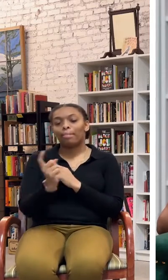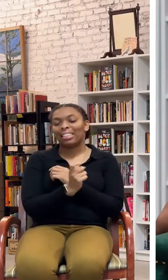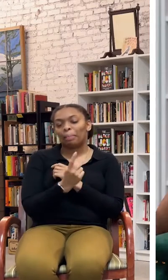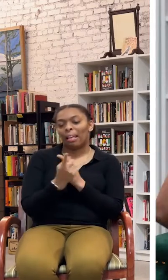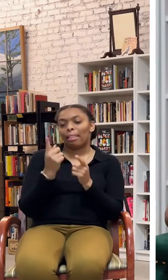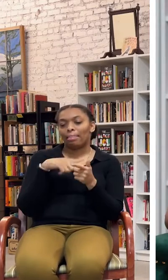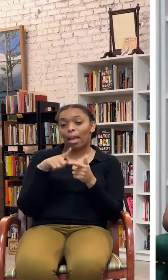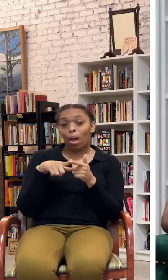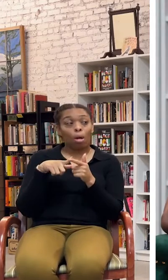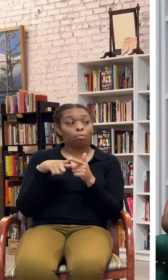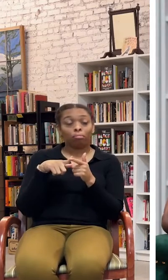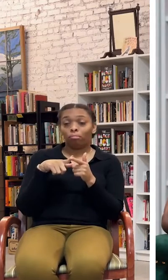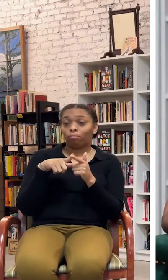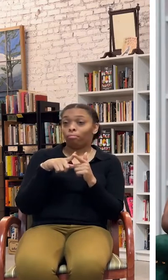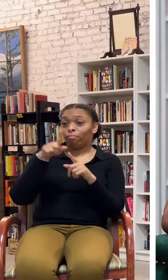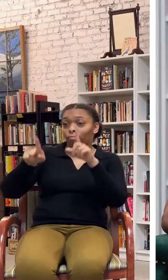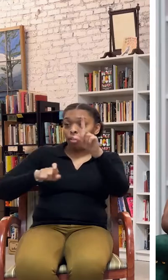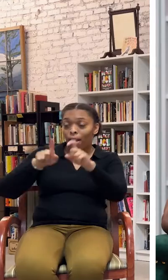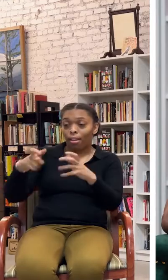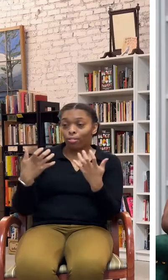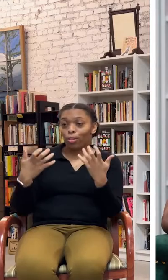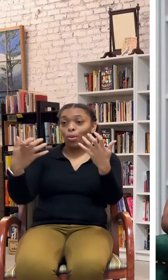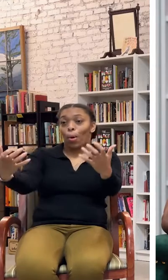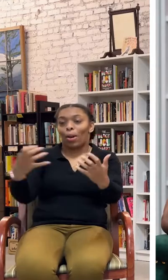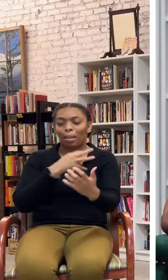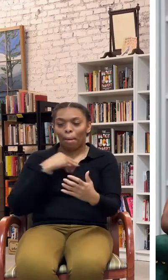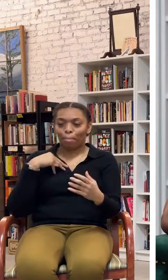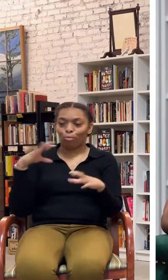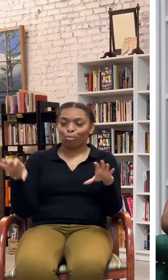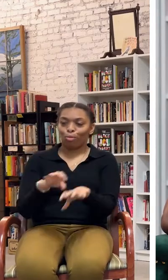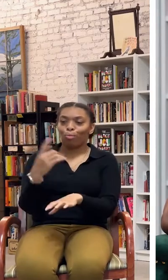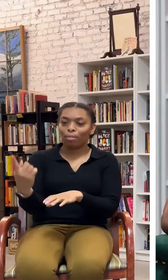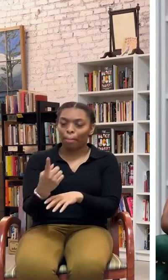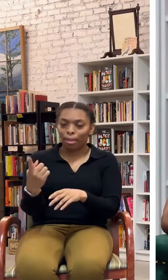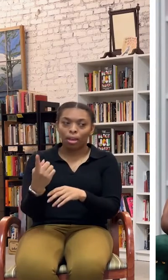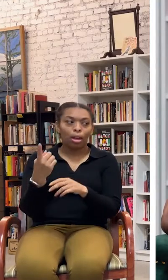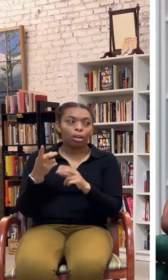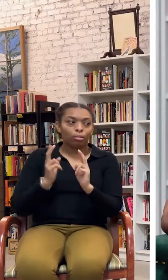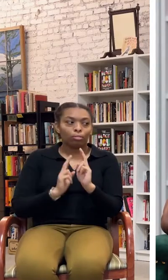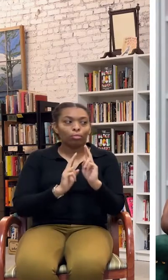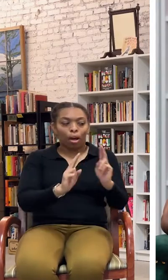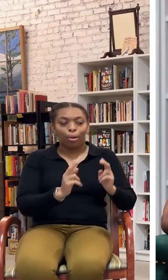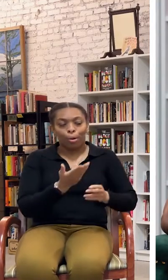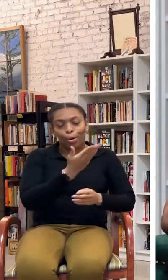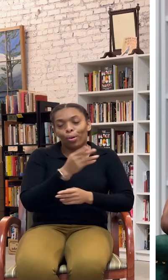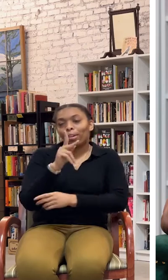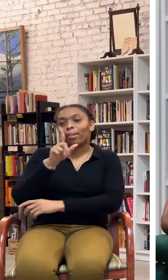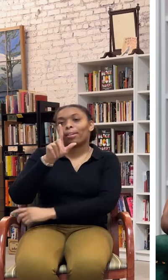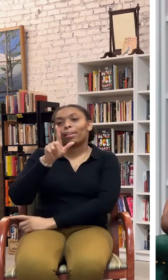our beautiful audience family here to do something to honor our brother,